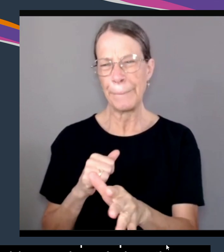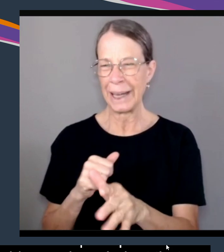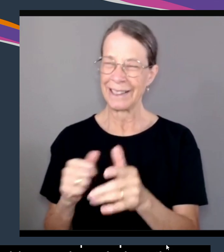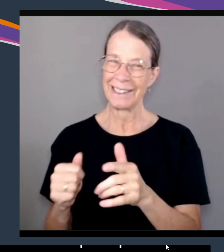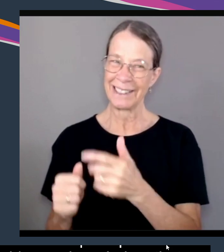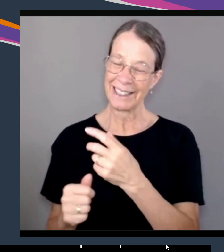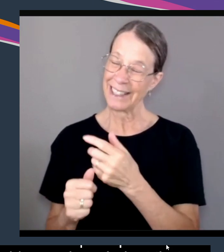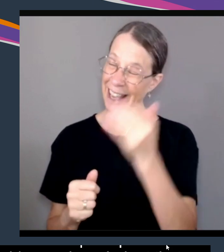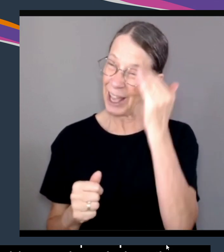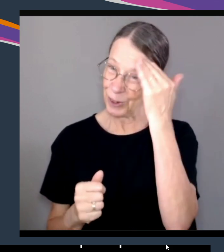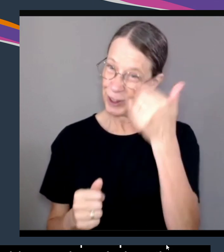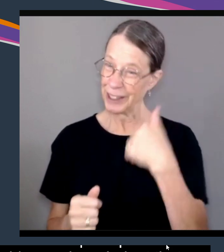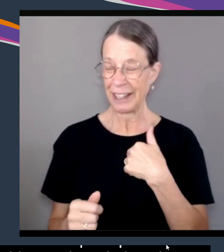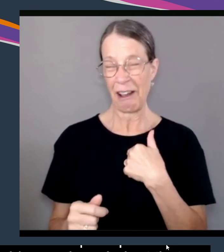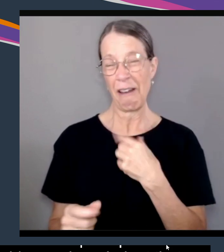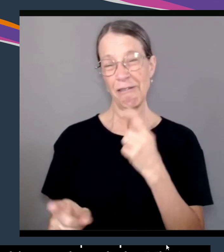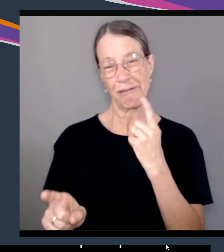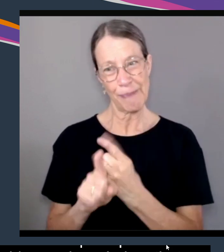Just